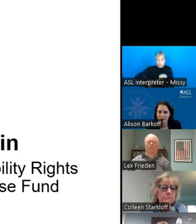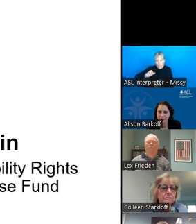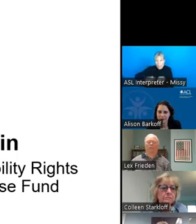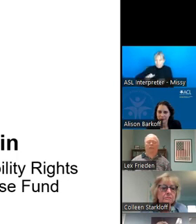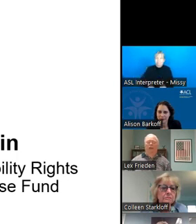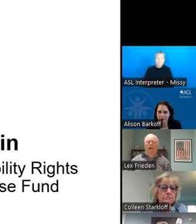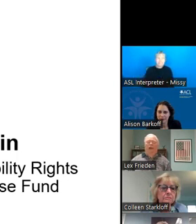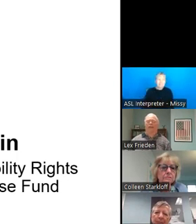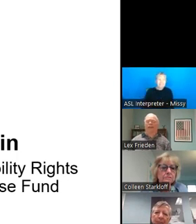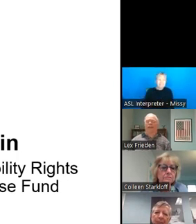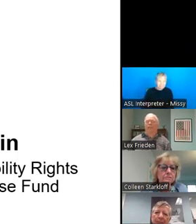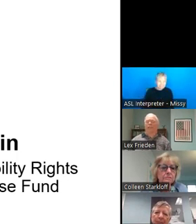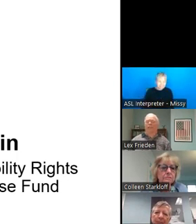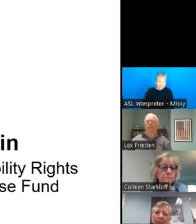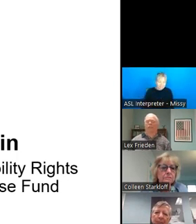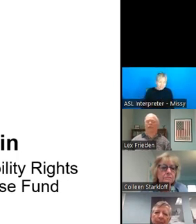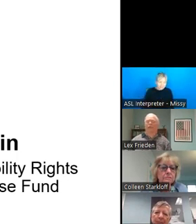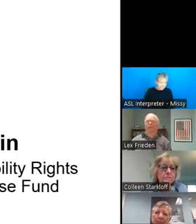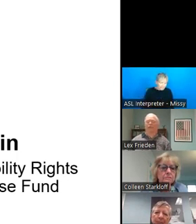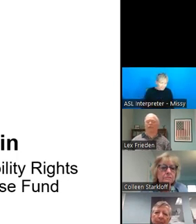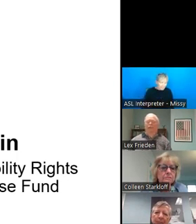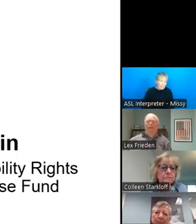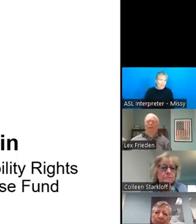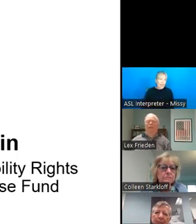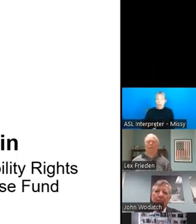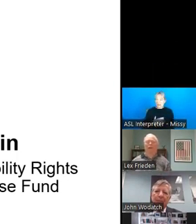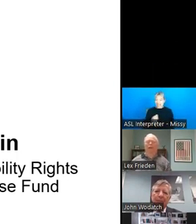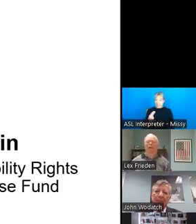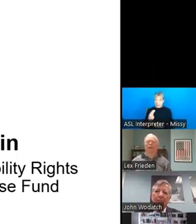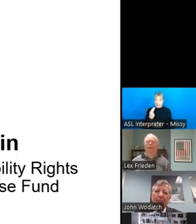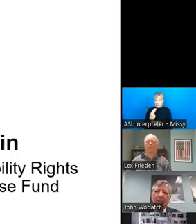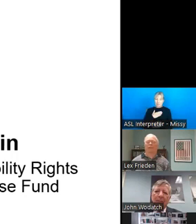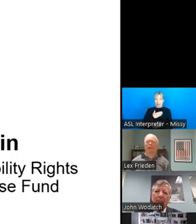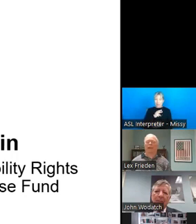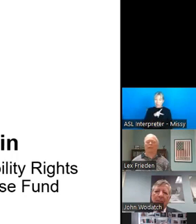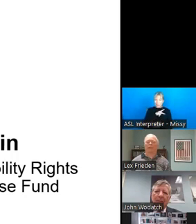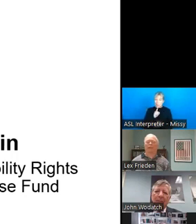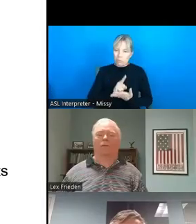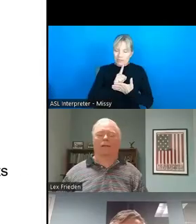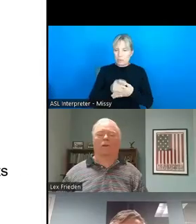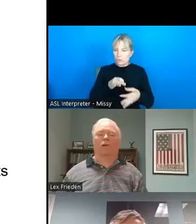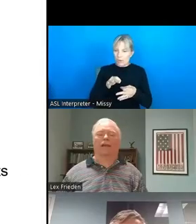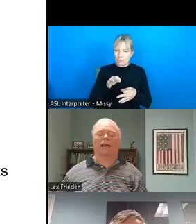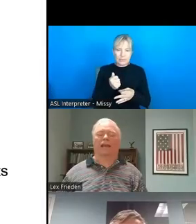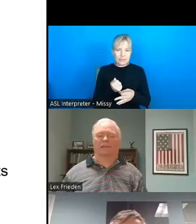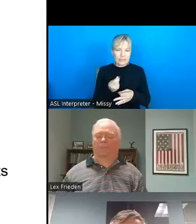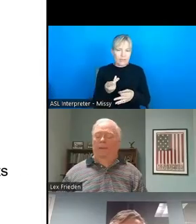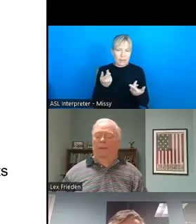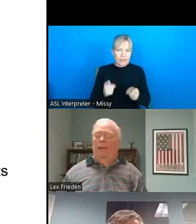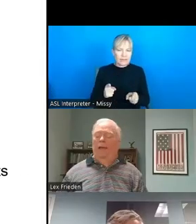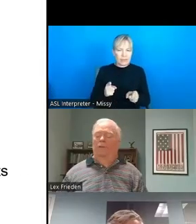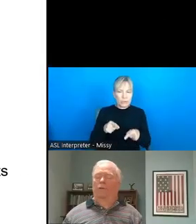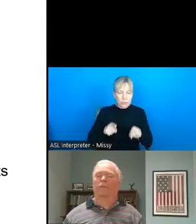on here. I'd like to take the personal privilege to describe a couple of things that happened during the early